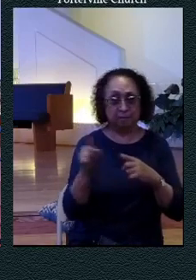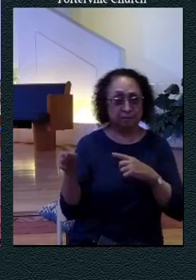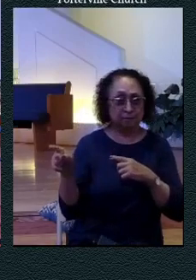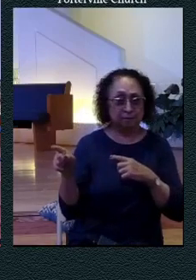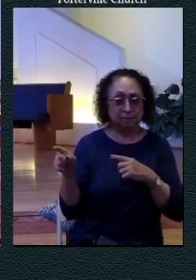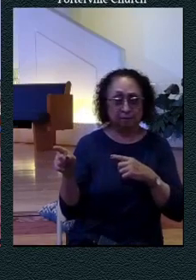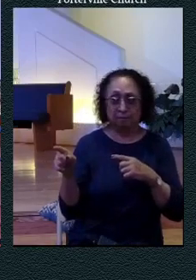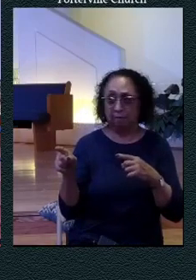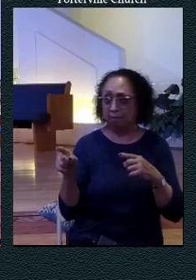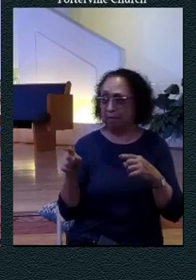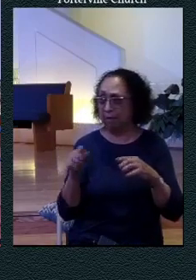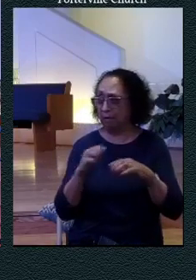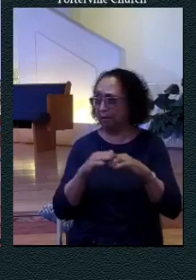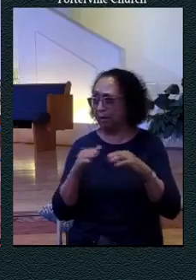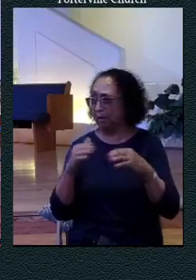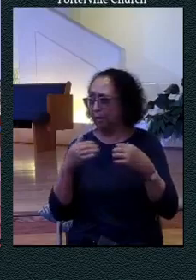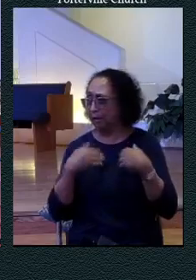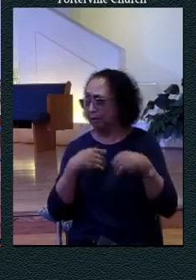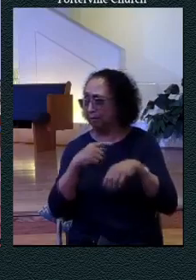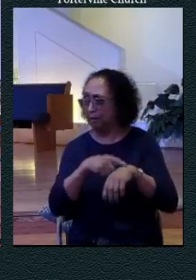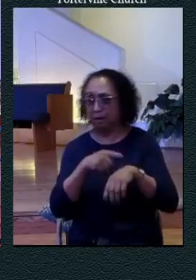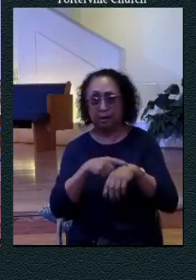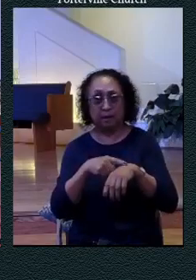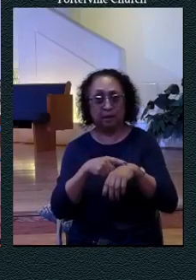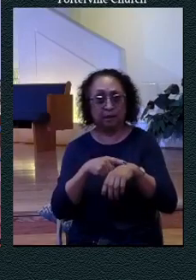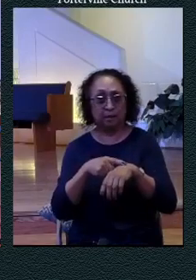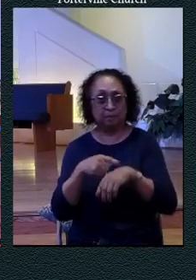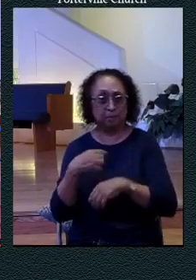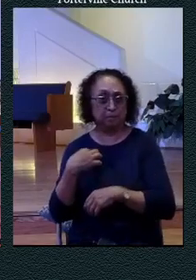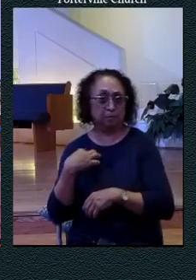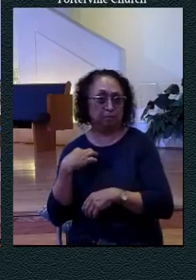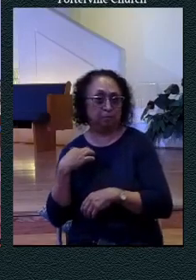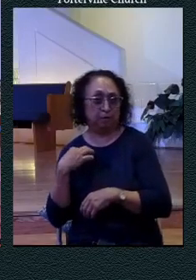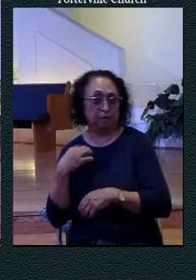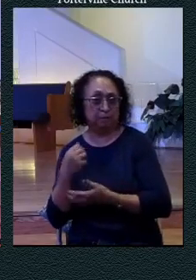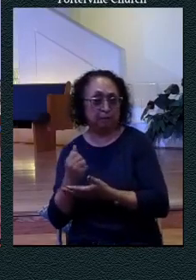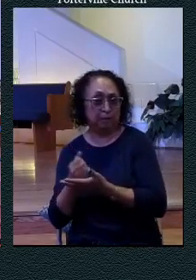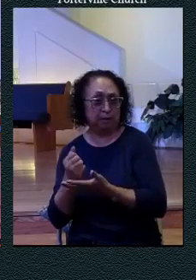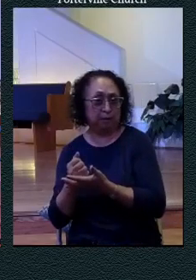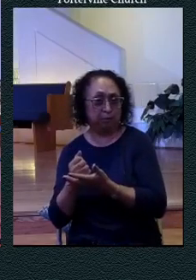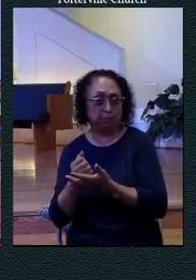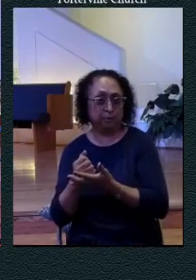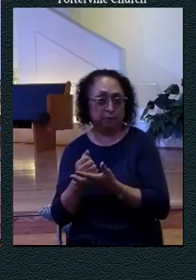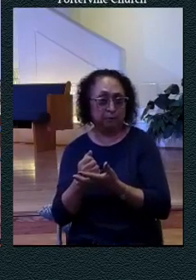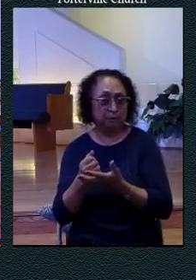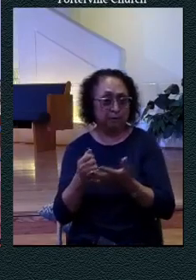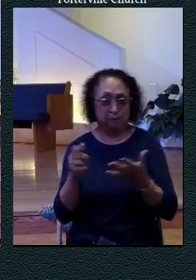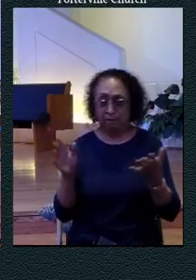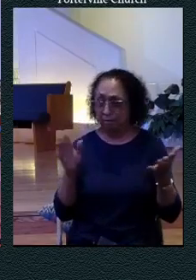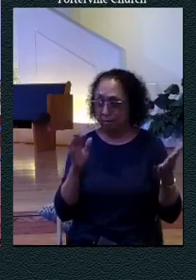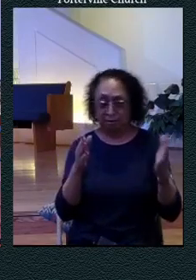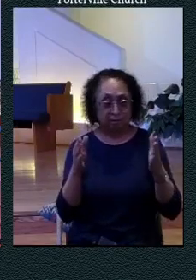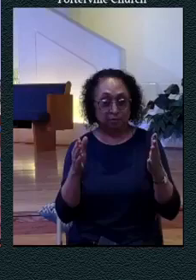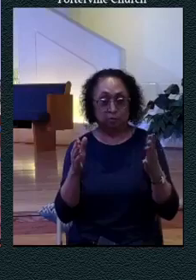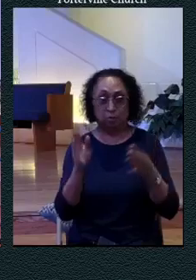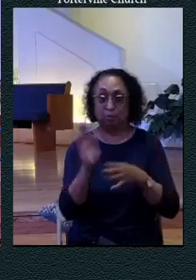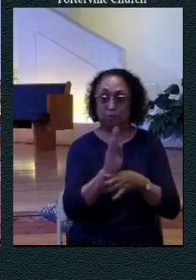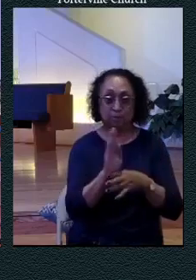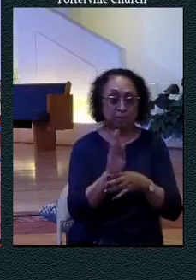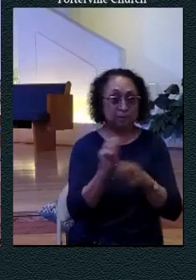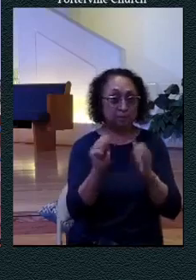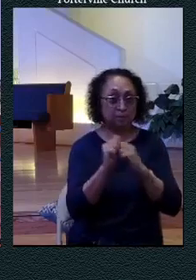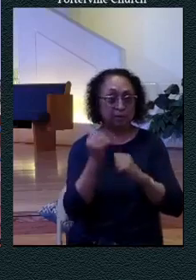I don't think I have any time to maybe do those other things. We become busy with our own lives.